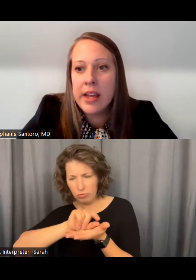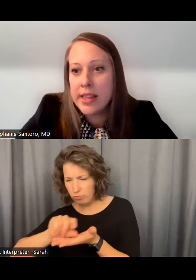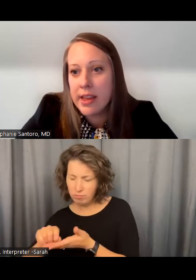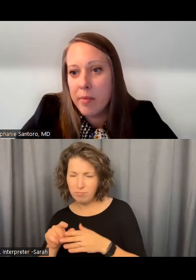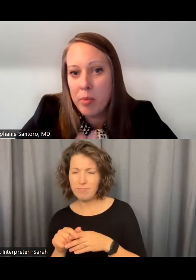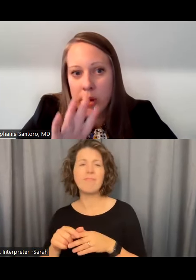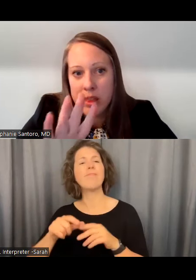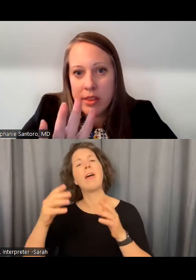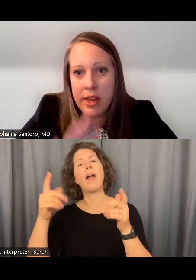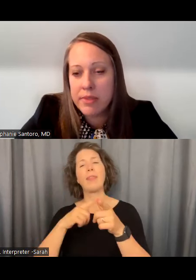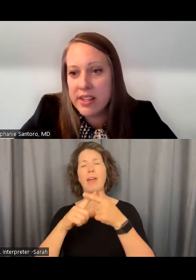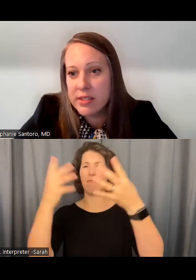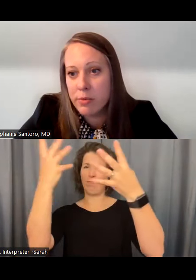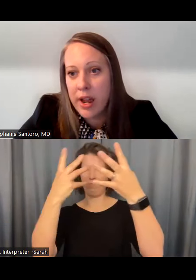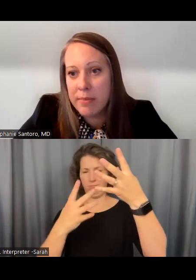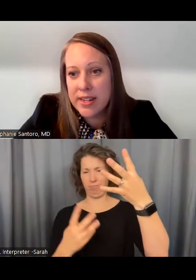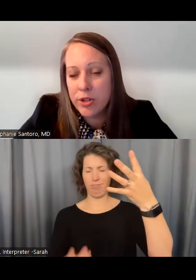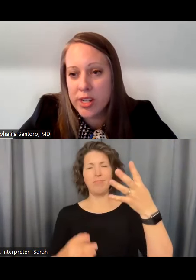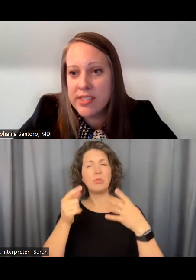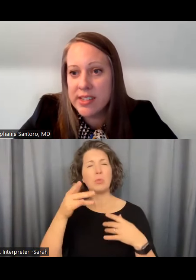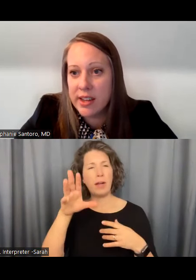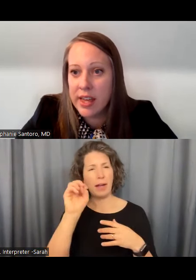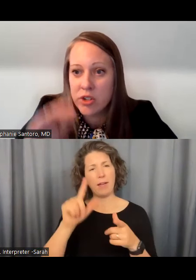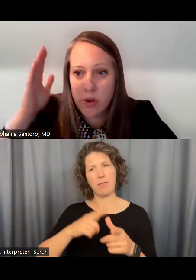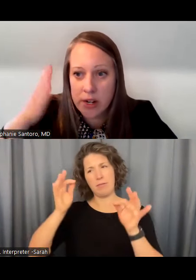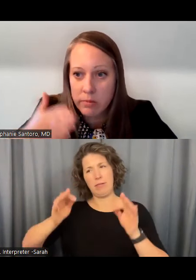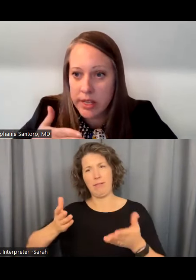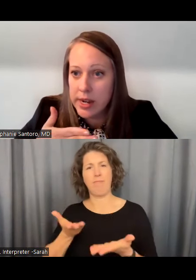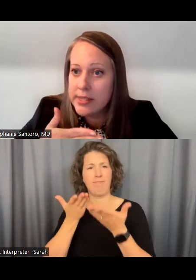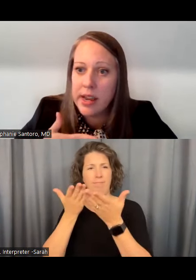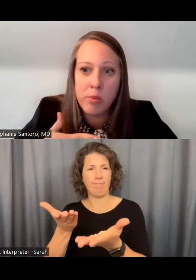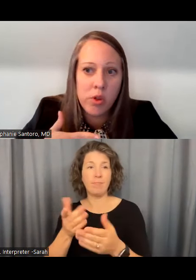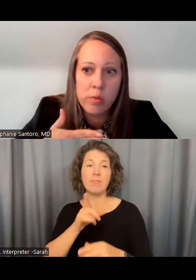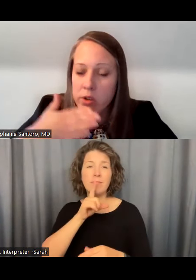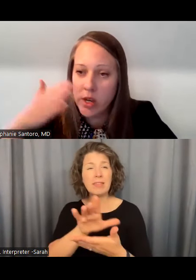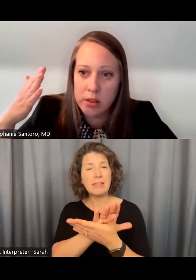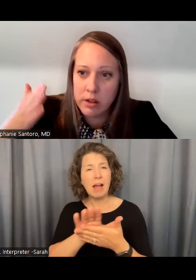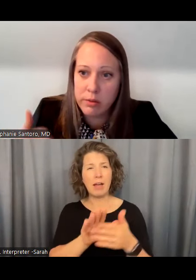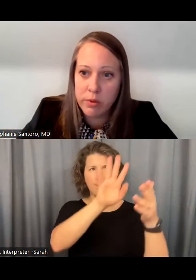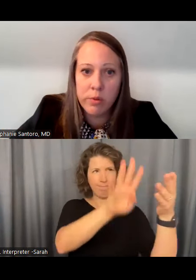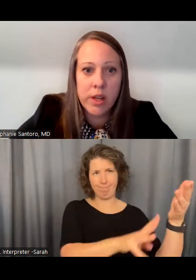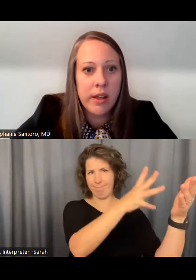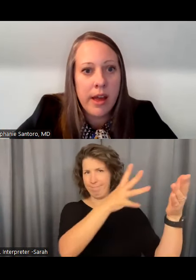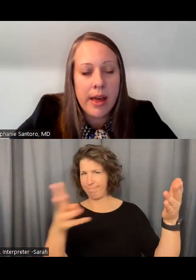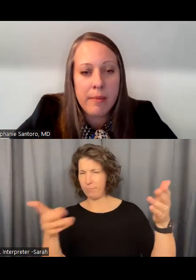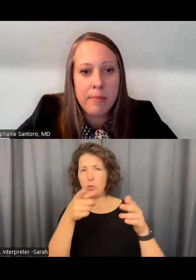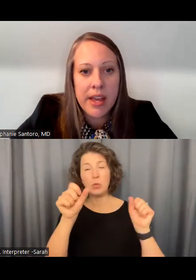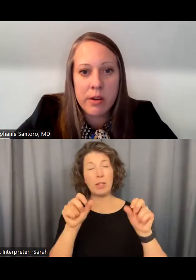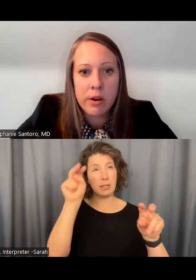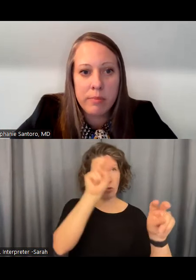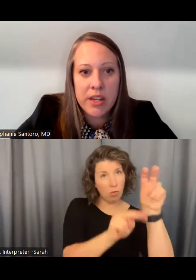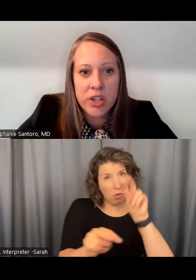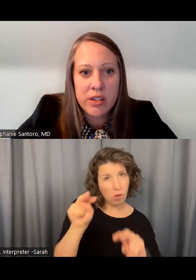and they came up with these recommendations, again, shown in a really nice table where you can look through